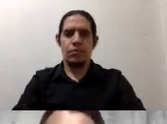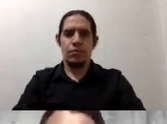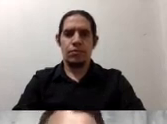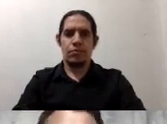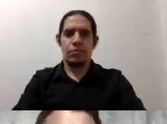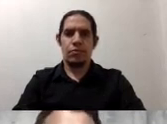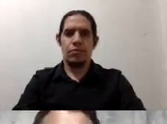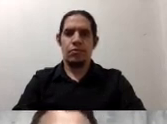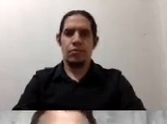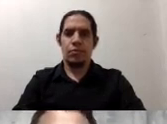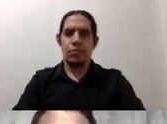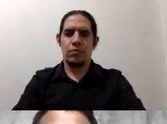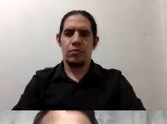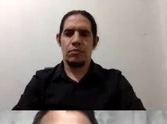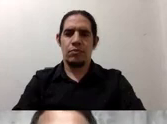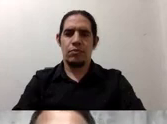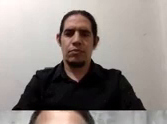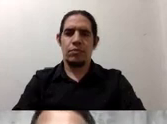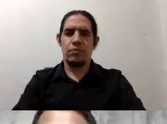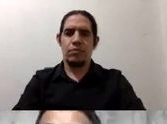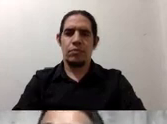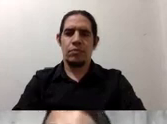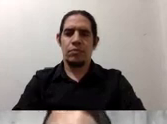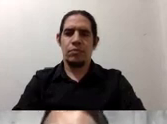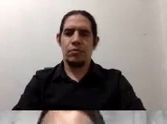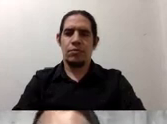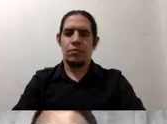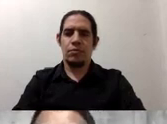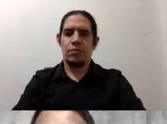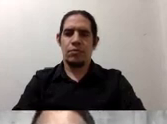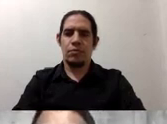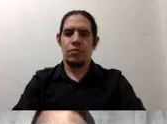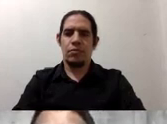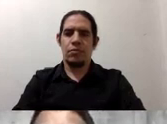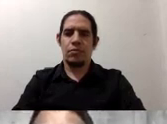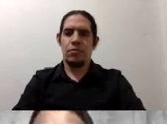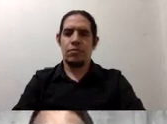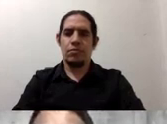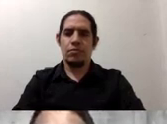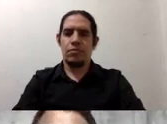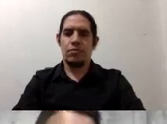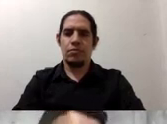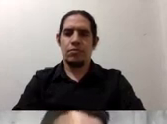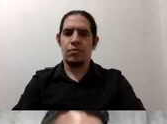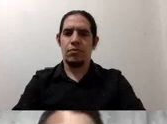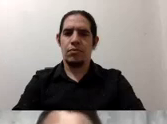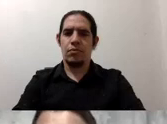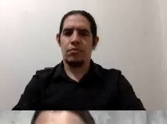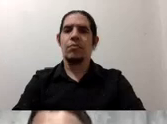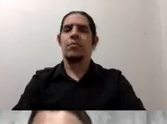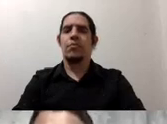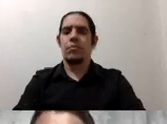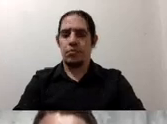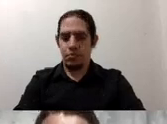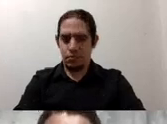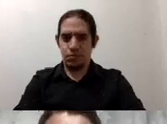As we can see here, it keeps you motivated to keep learning. It will be more useful for our daily life, and language wouldn't be so systematic.